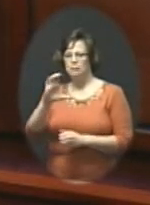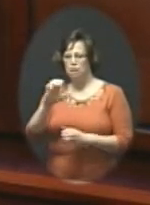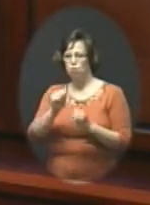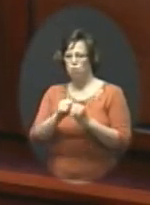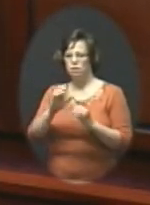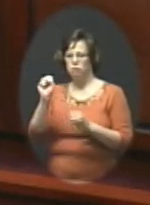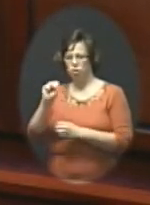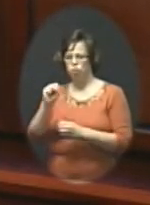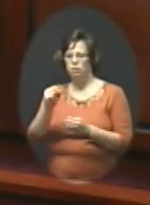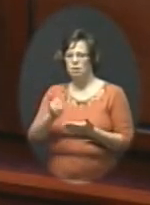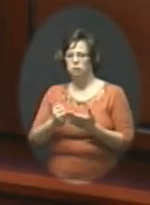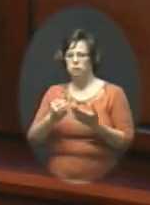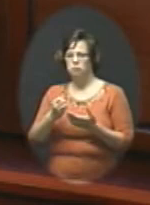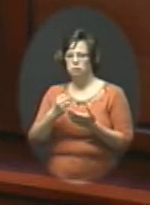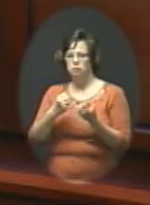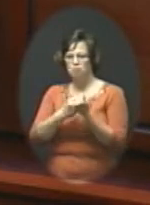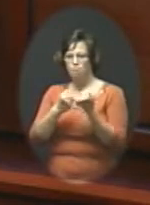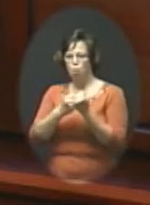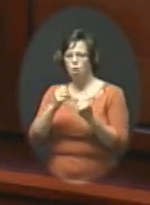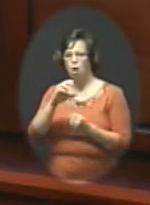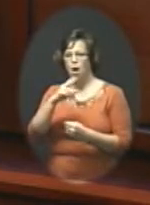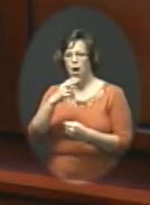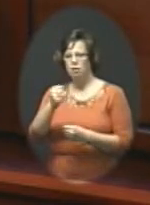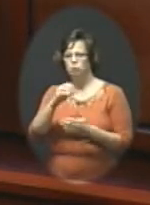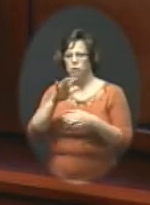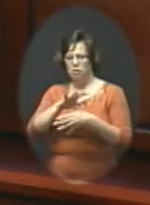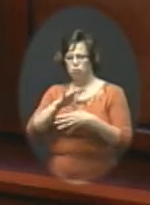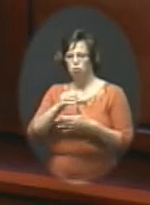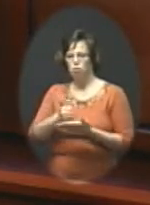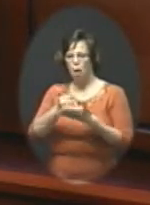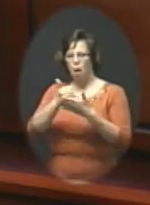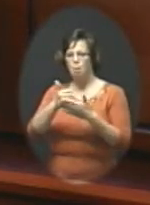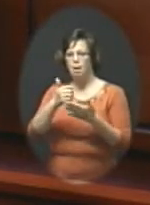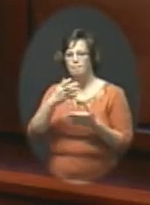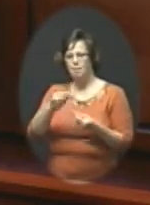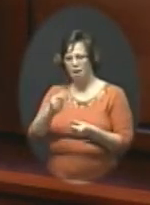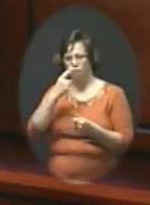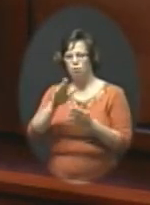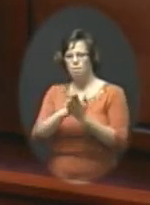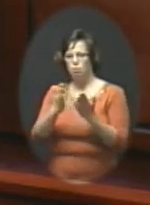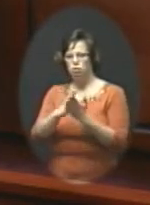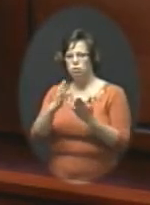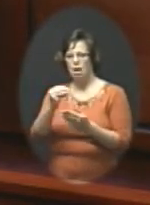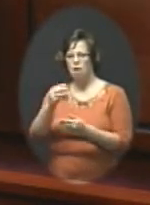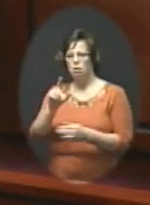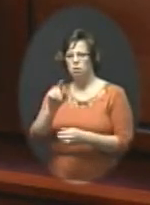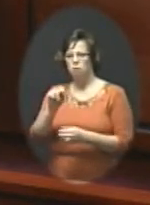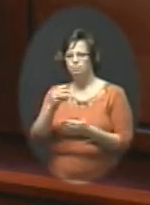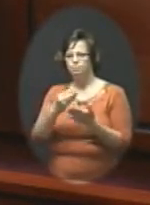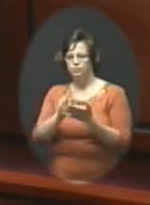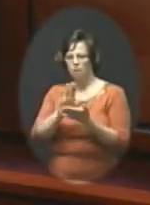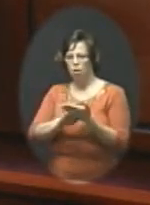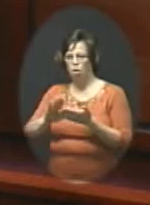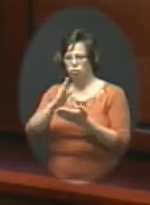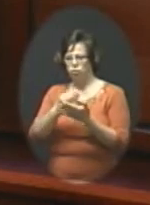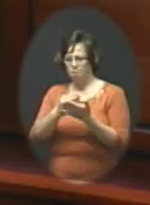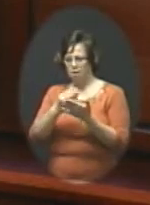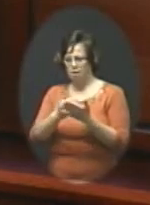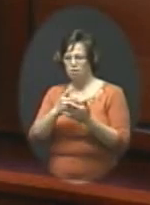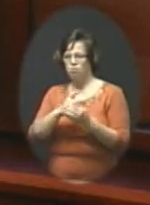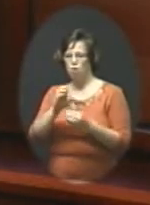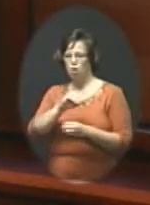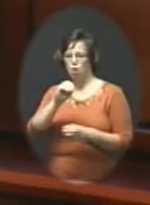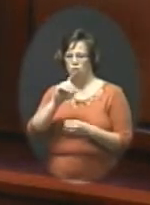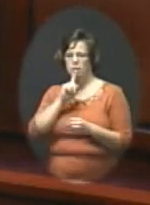high school seniors to help pay for their books and tuition. It is our honor to express sincere appreciation for financial and volunteer dedication to the Olathe